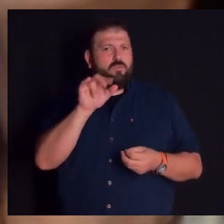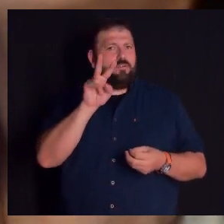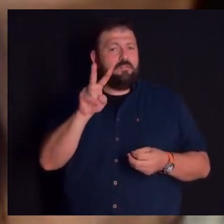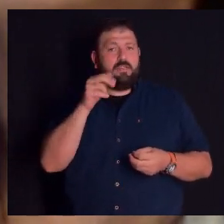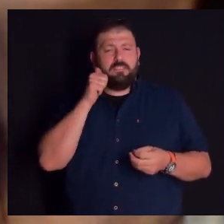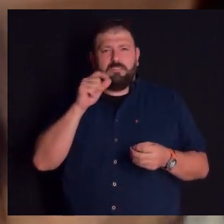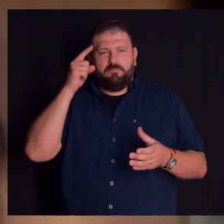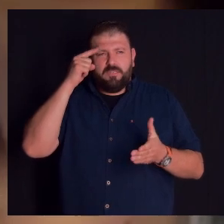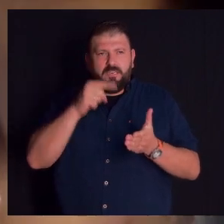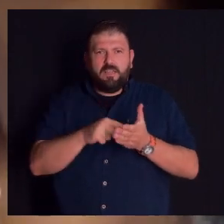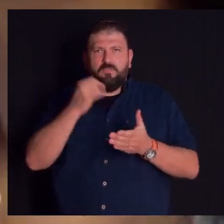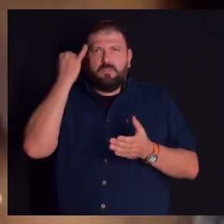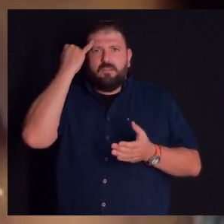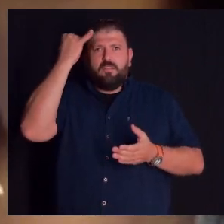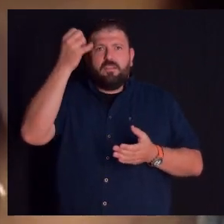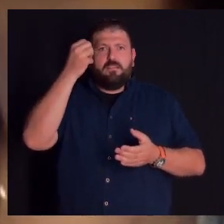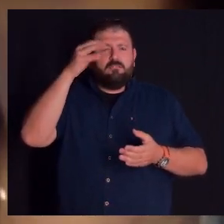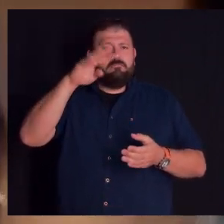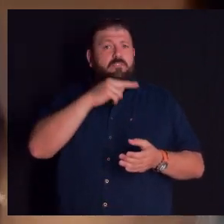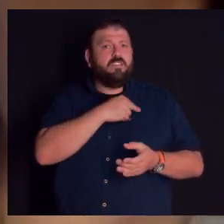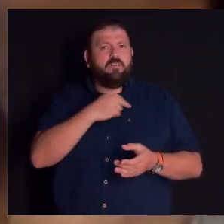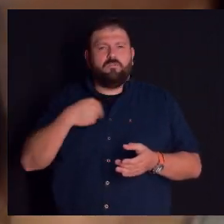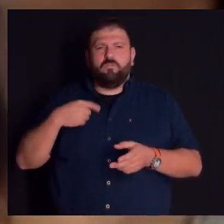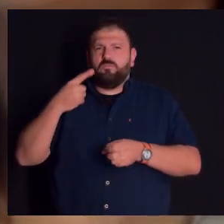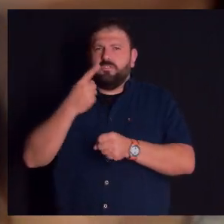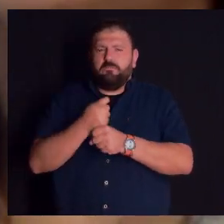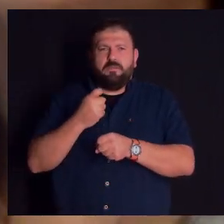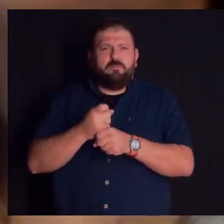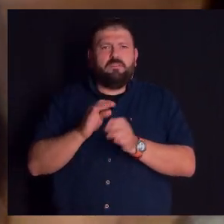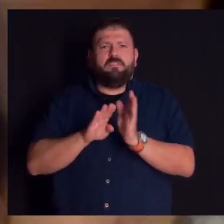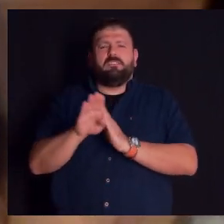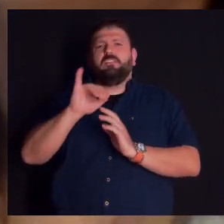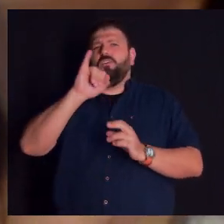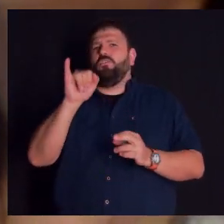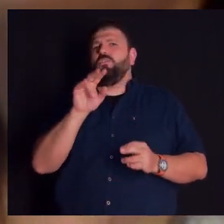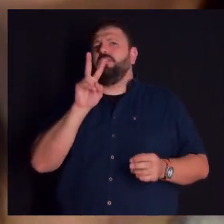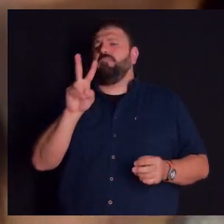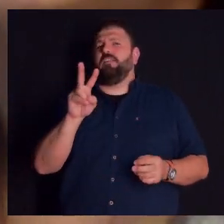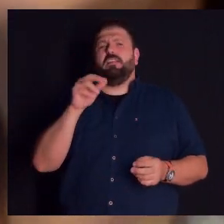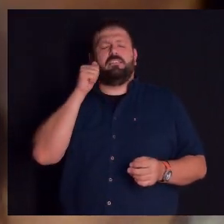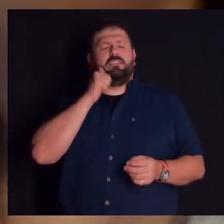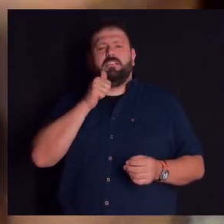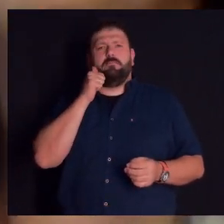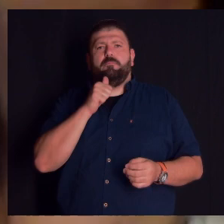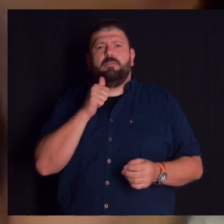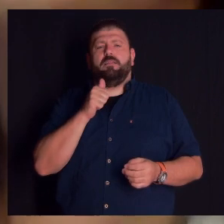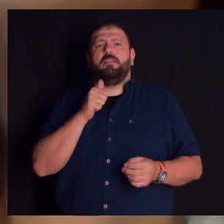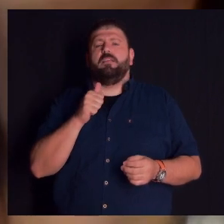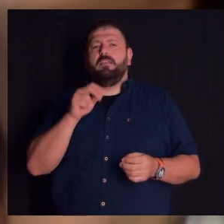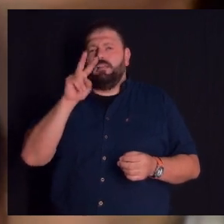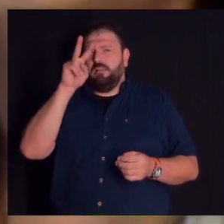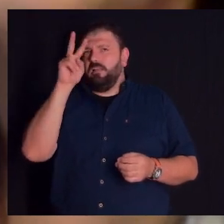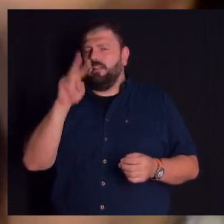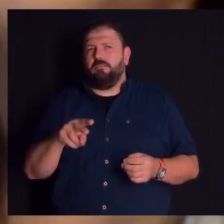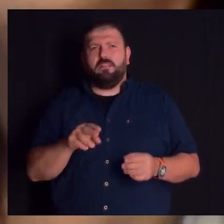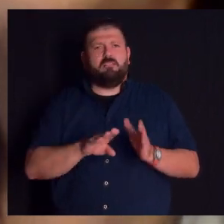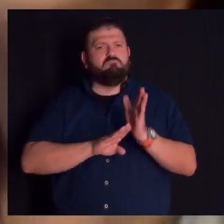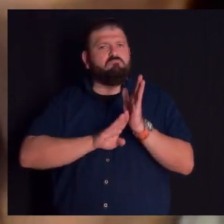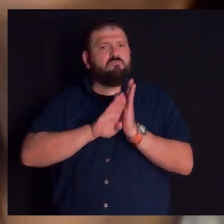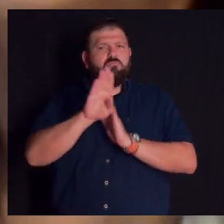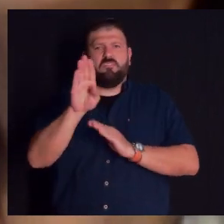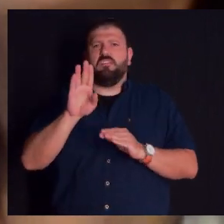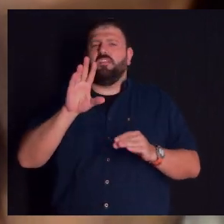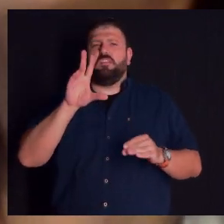with this Jorge's team. So that's why we can say that the one that did